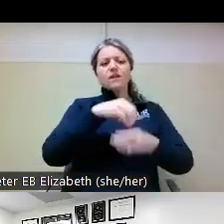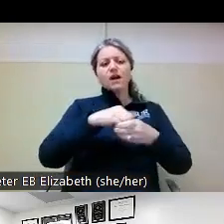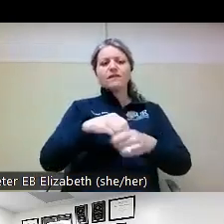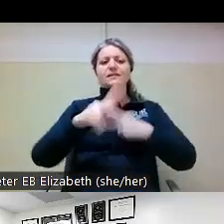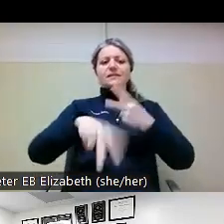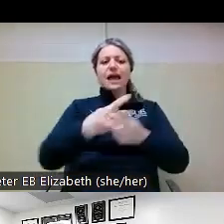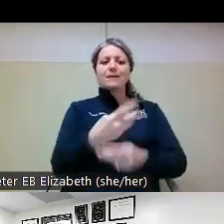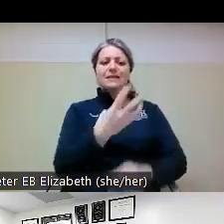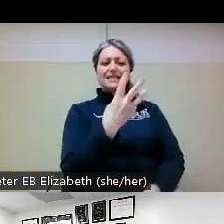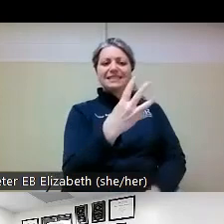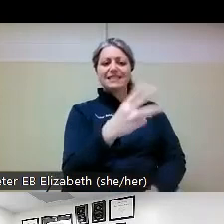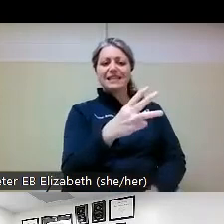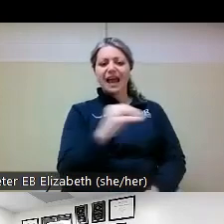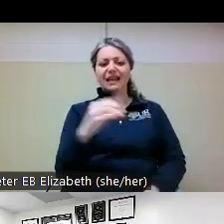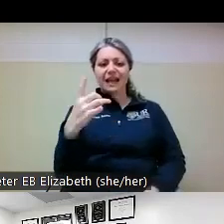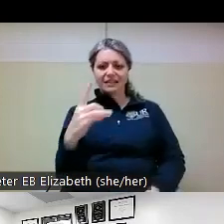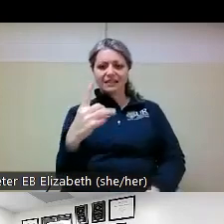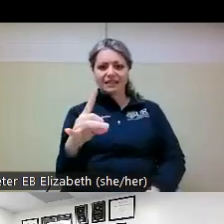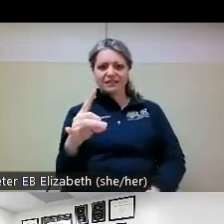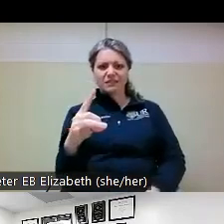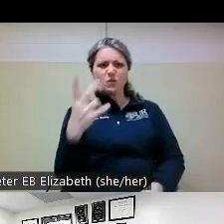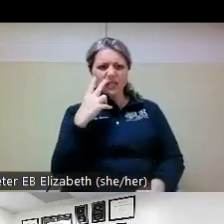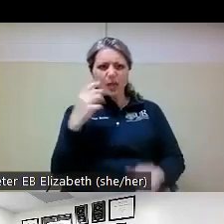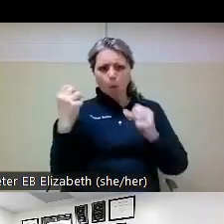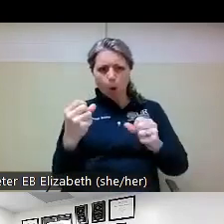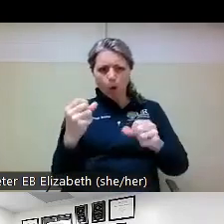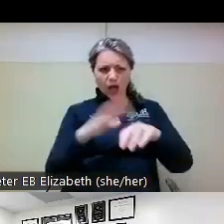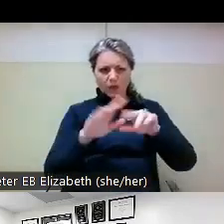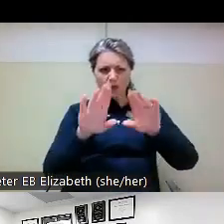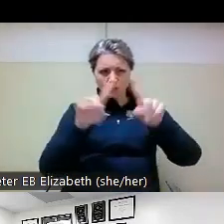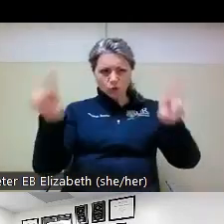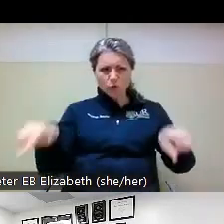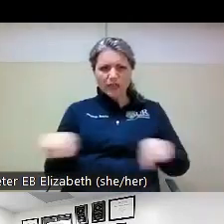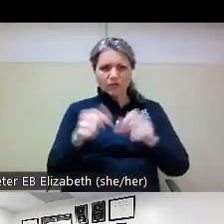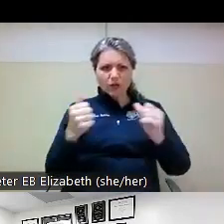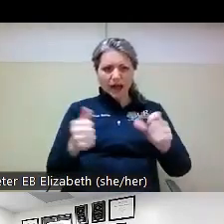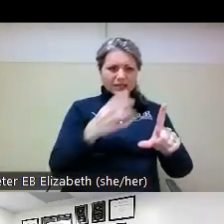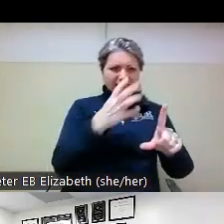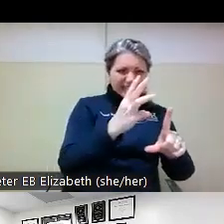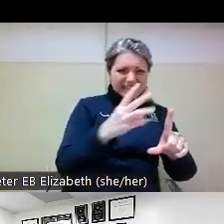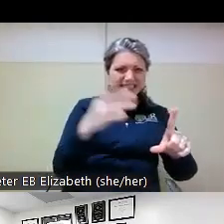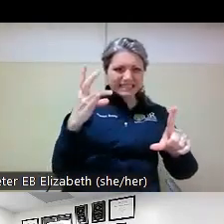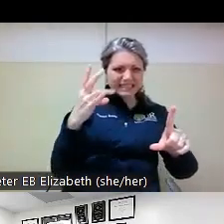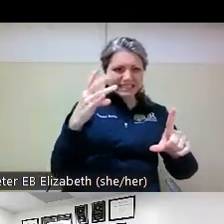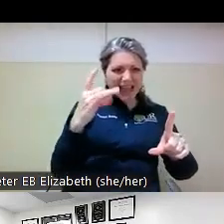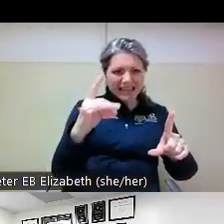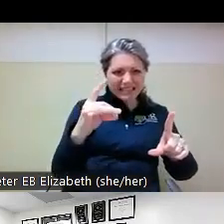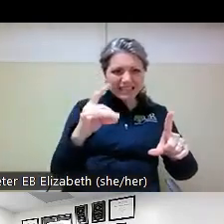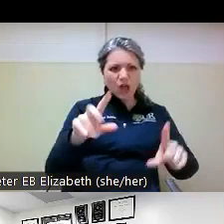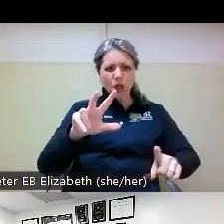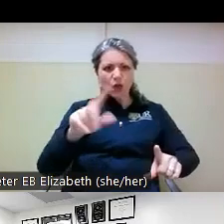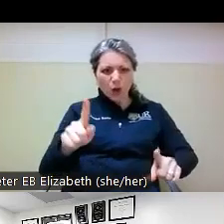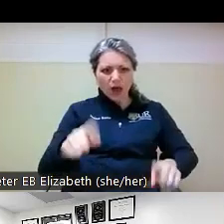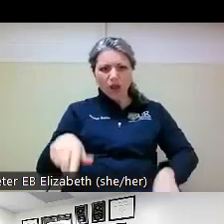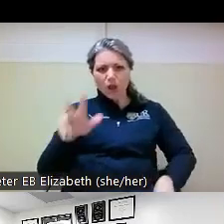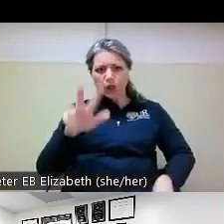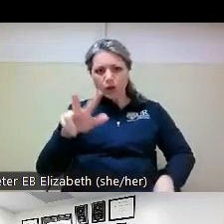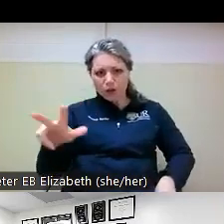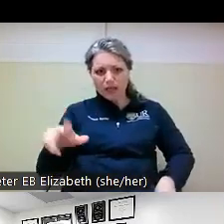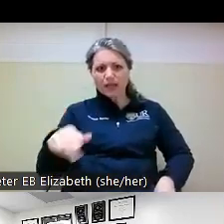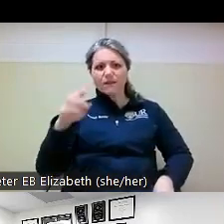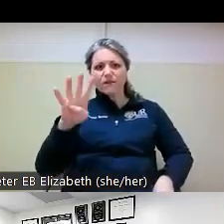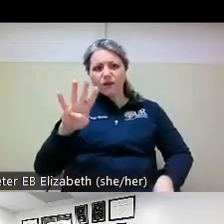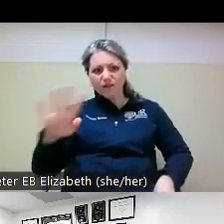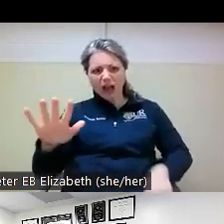18. The ones that you see bolded on the screen right now, those are the types that are currently covered by the vaccine available for